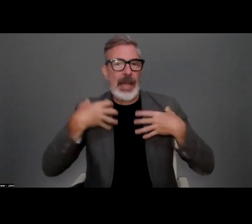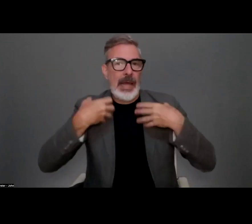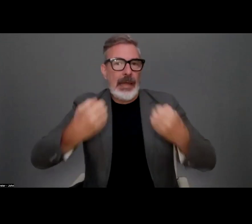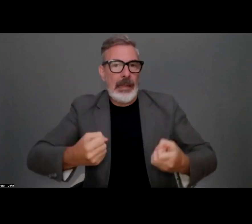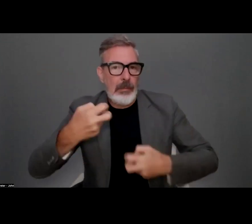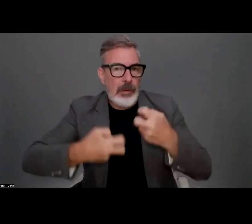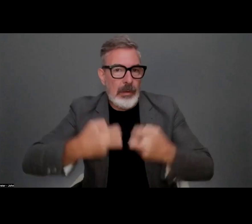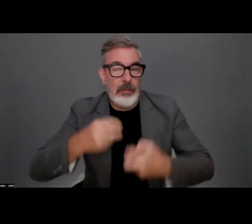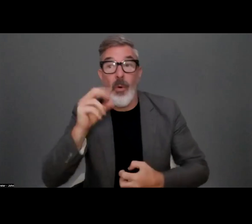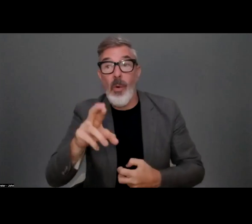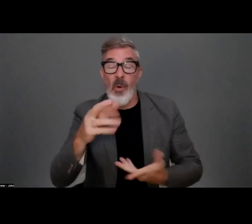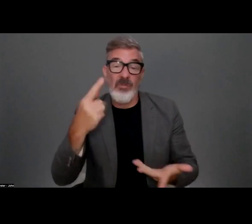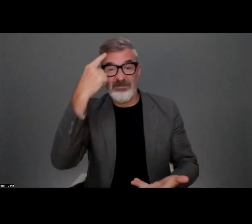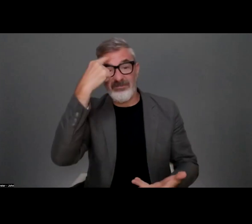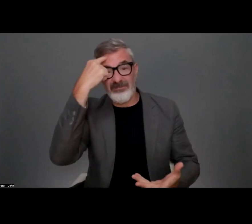challenge.